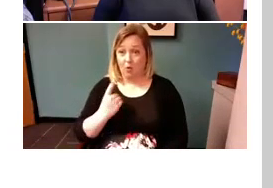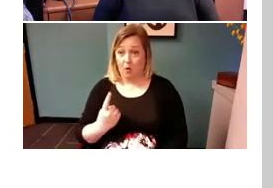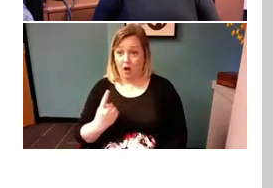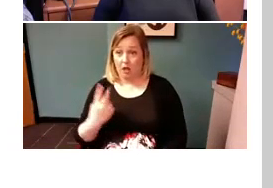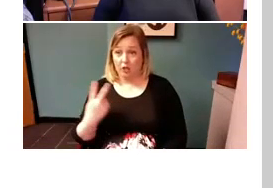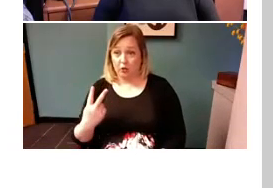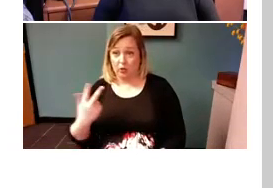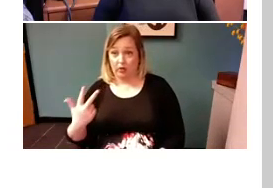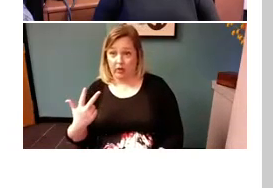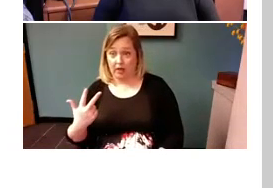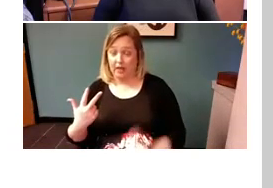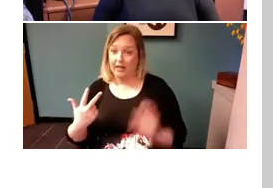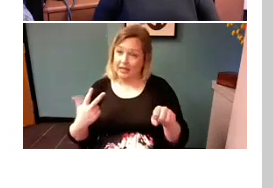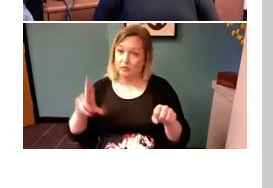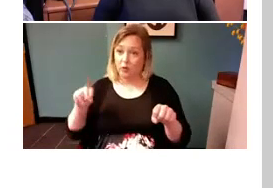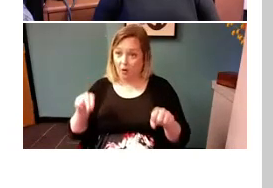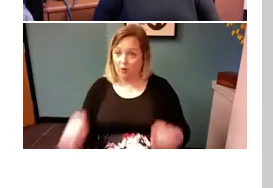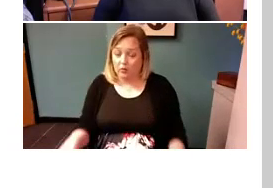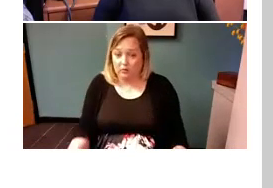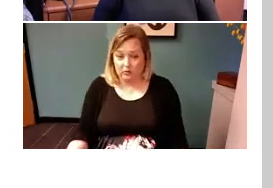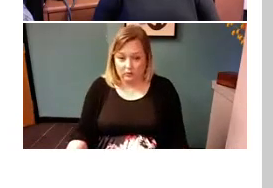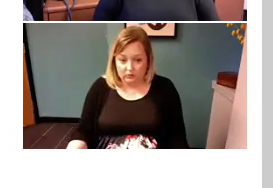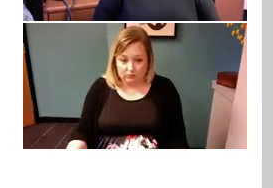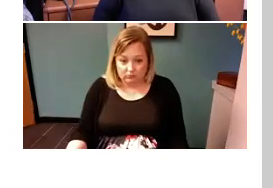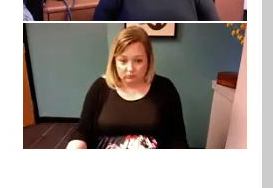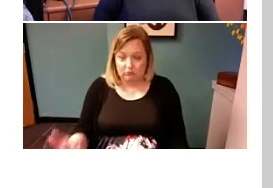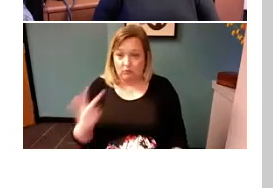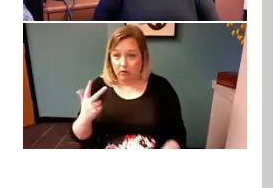I have 3 yeses. Any other answers?